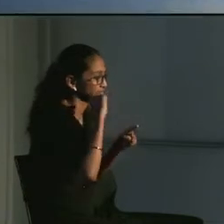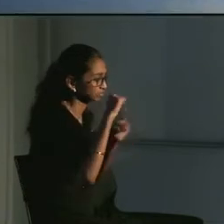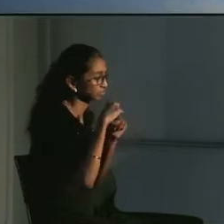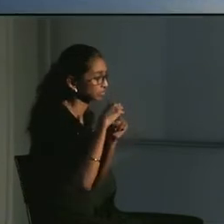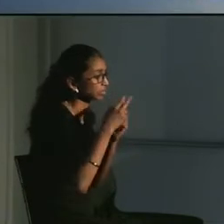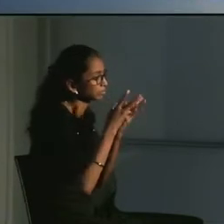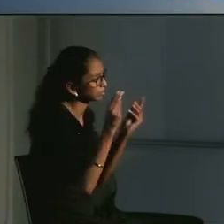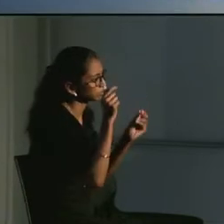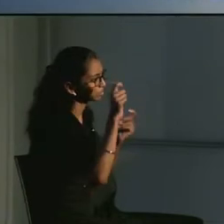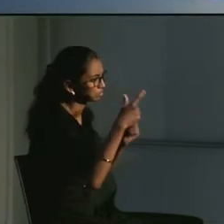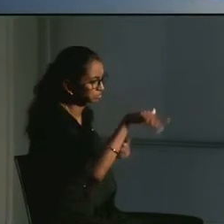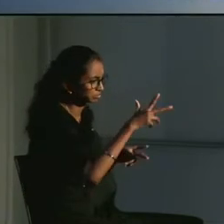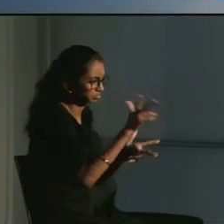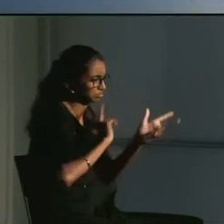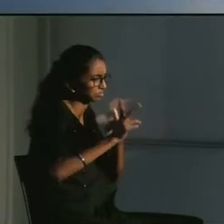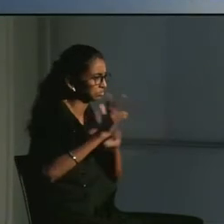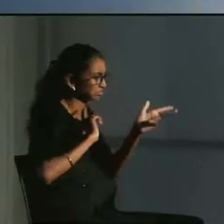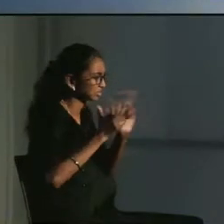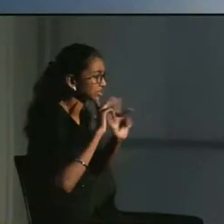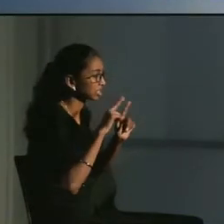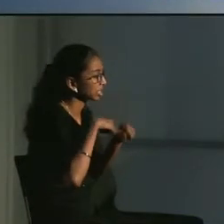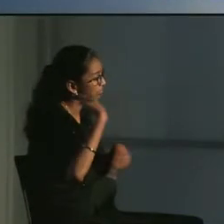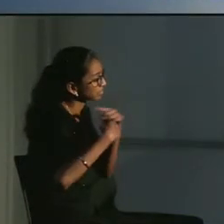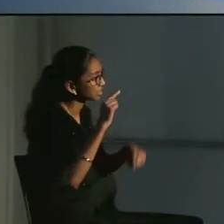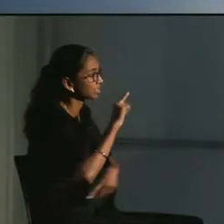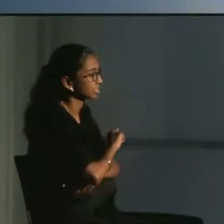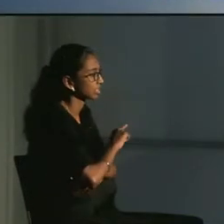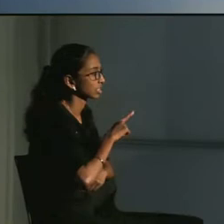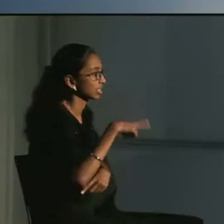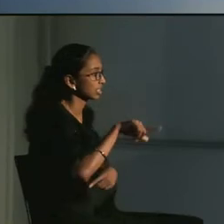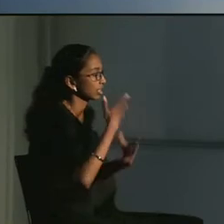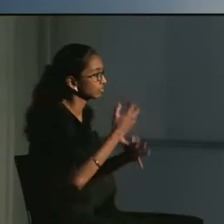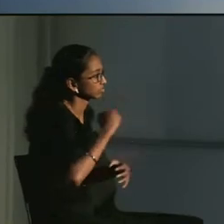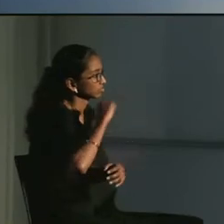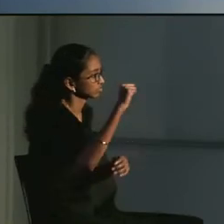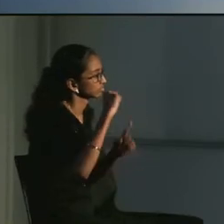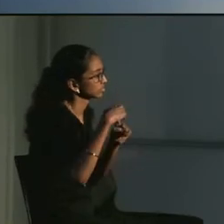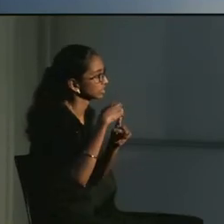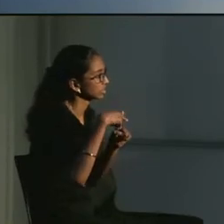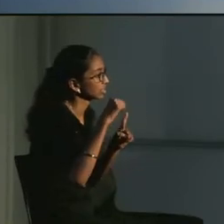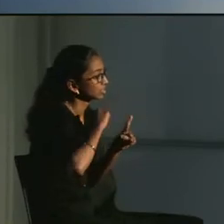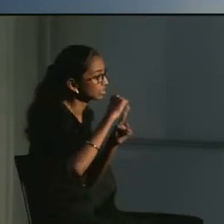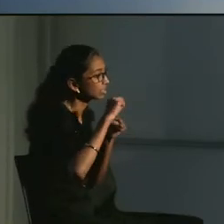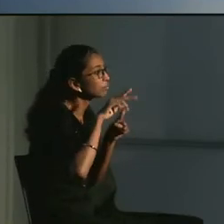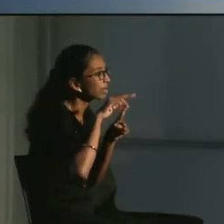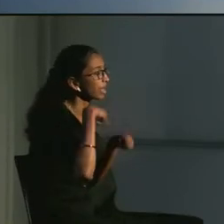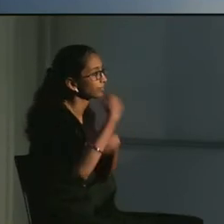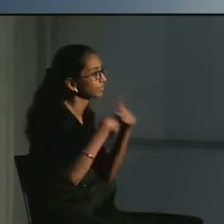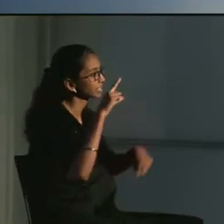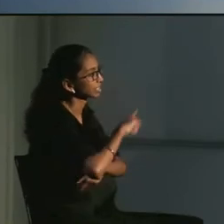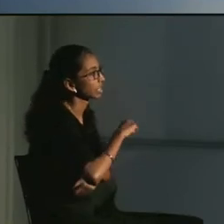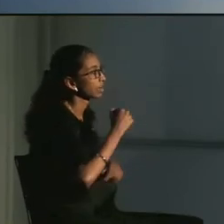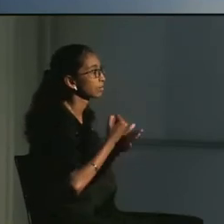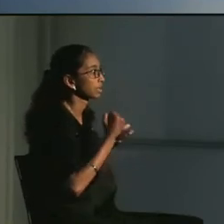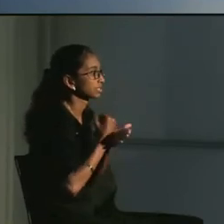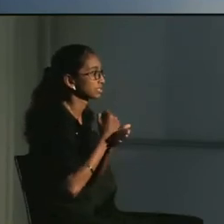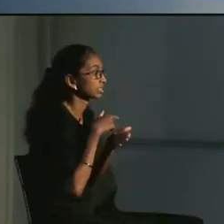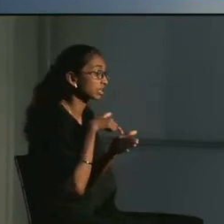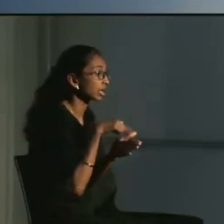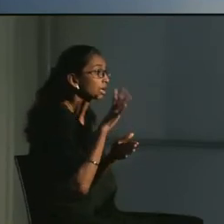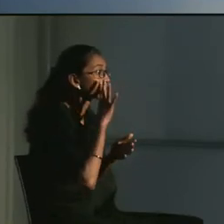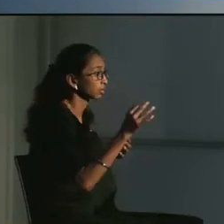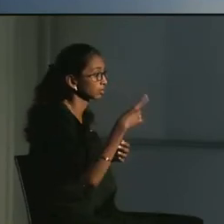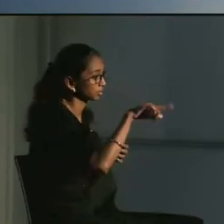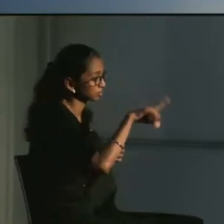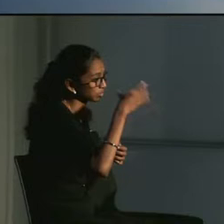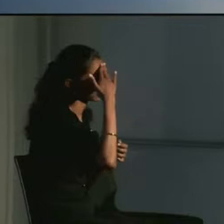Many of them mentioned that every day is a protest, and protest is an everyday practice. Hence, it is important to note the